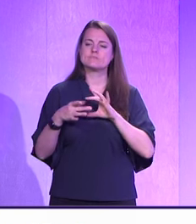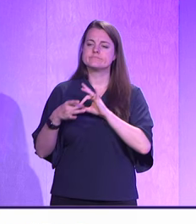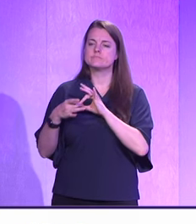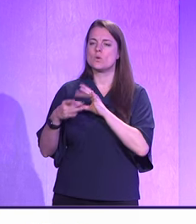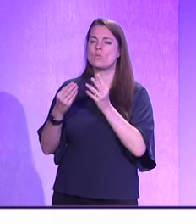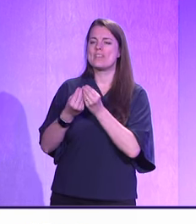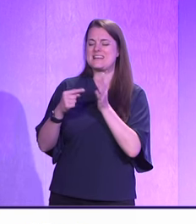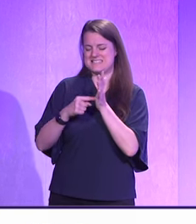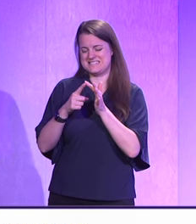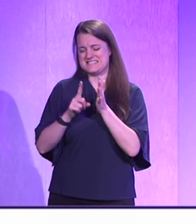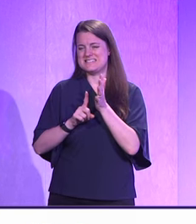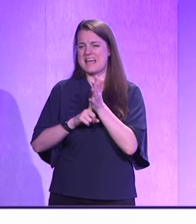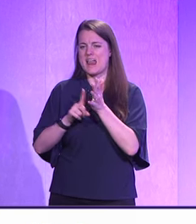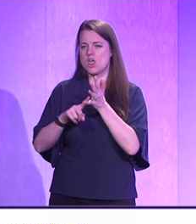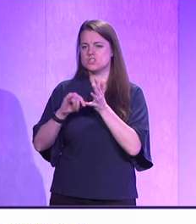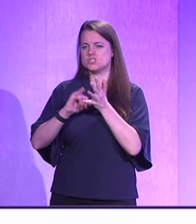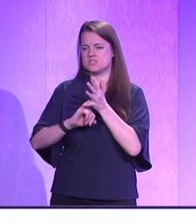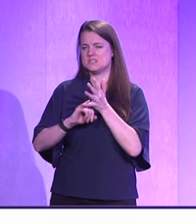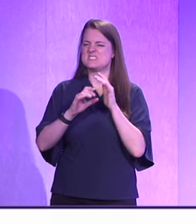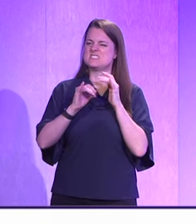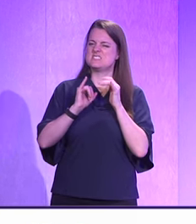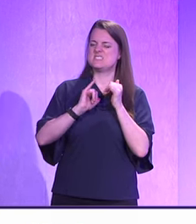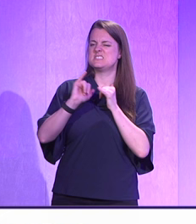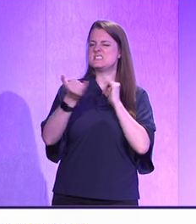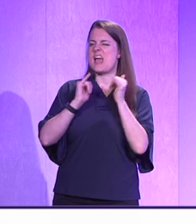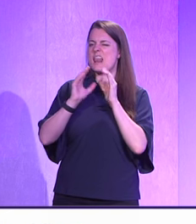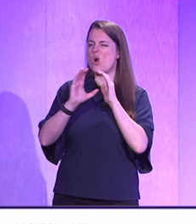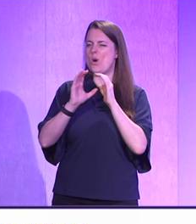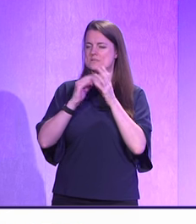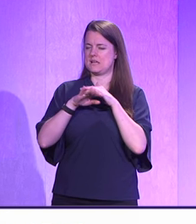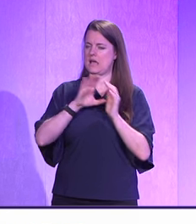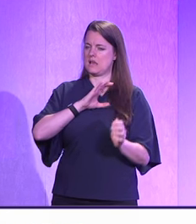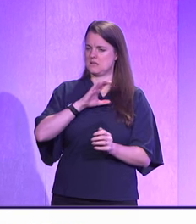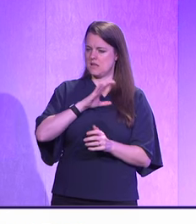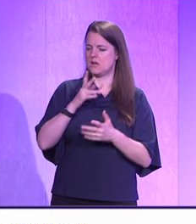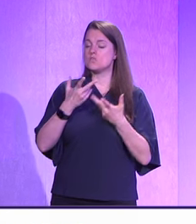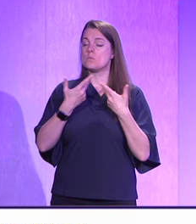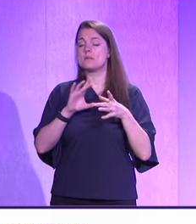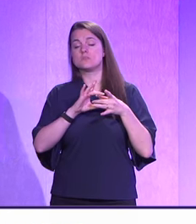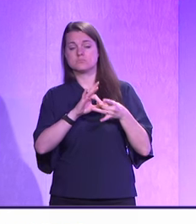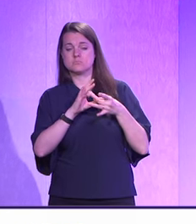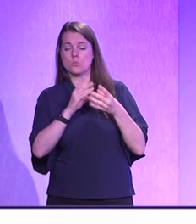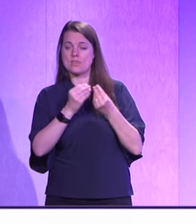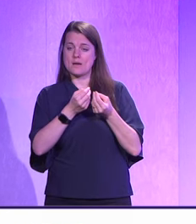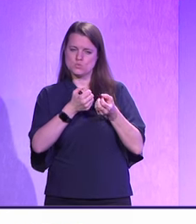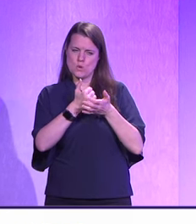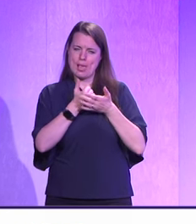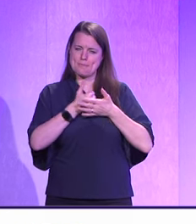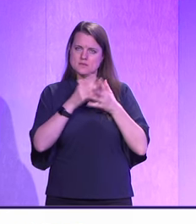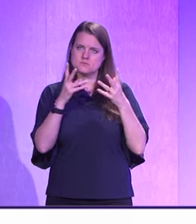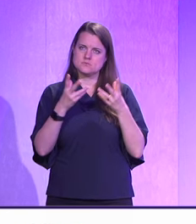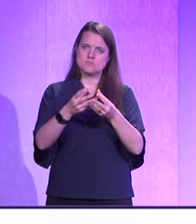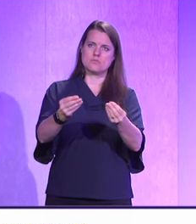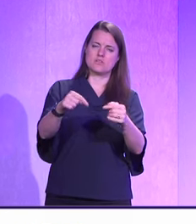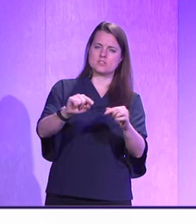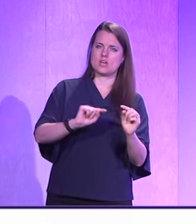telecoms company in Canada, to help them with this challenge. So Steve Tannock